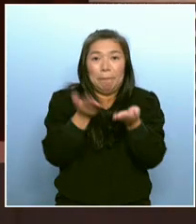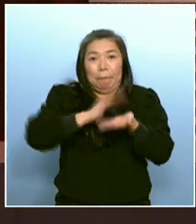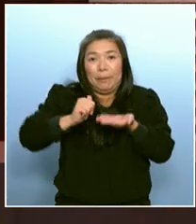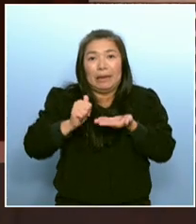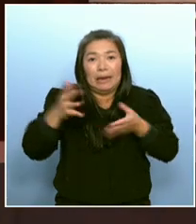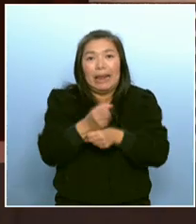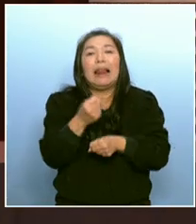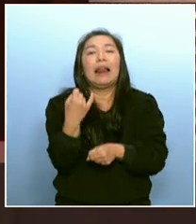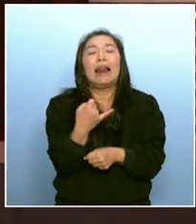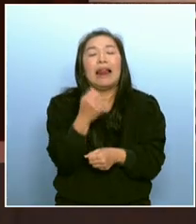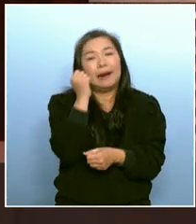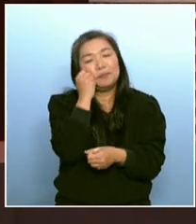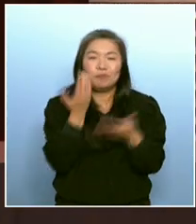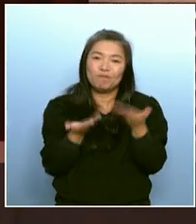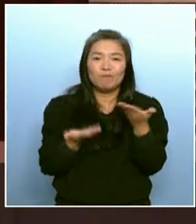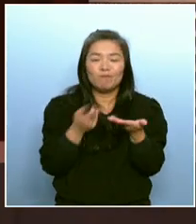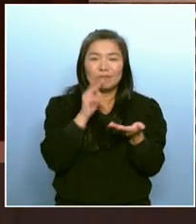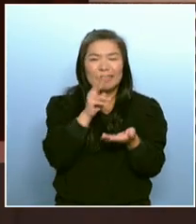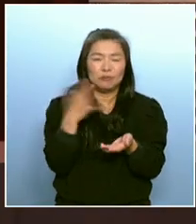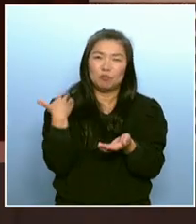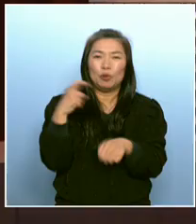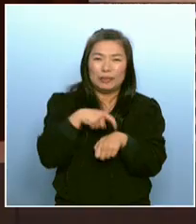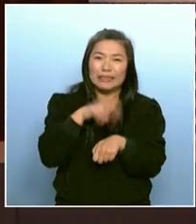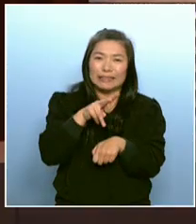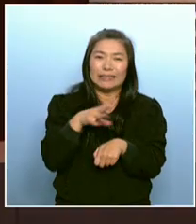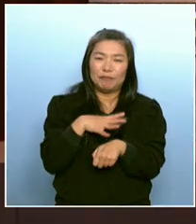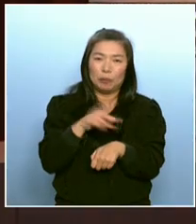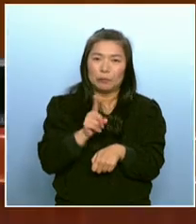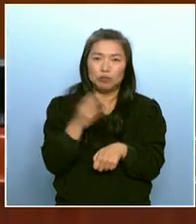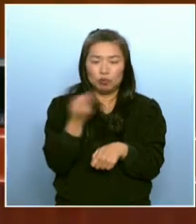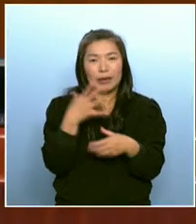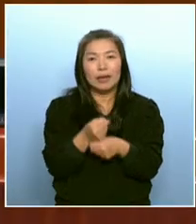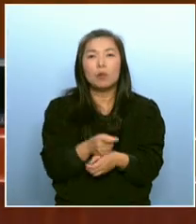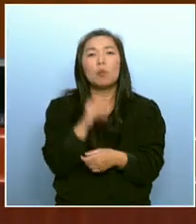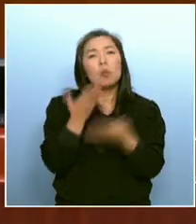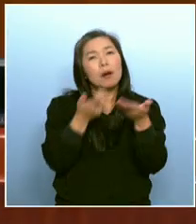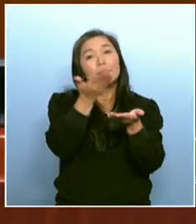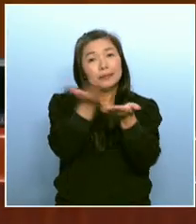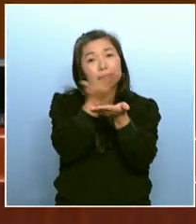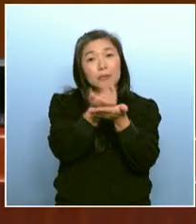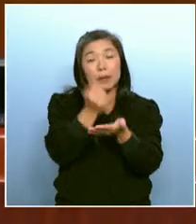So we have to pay special attention to the 3 studies. We may not be able to